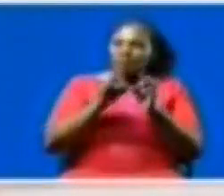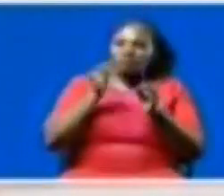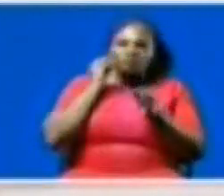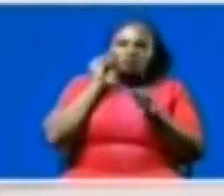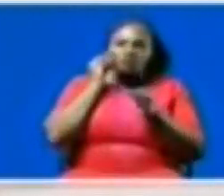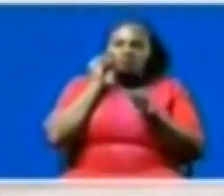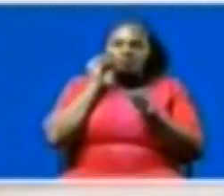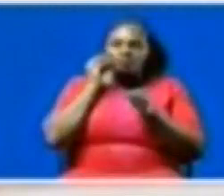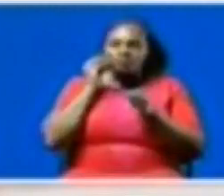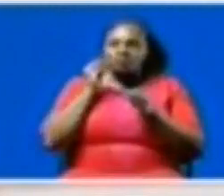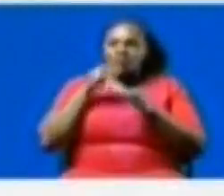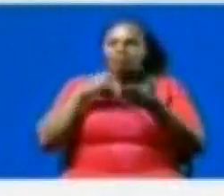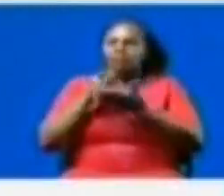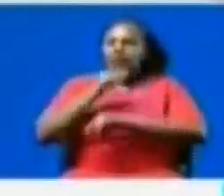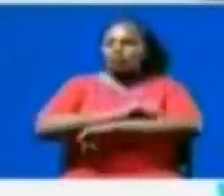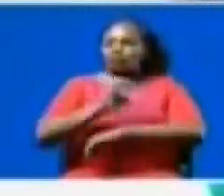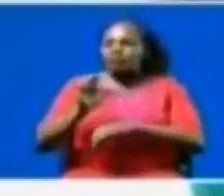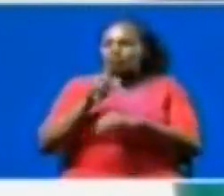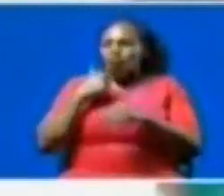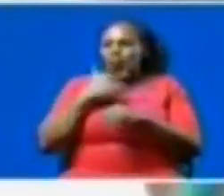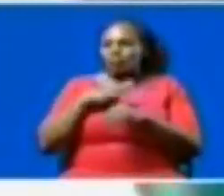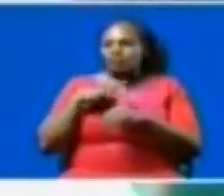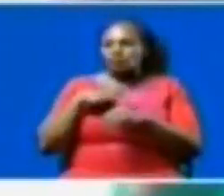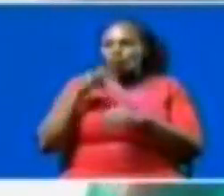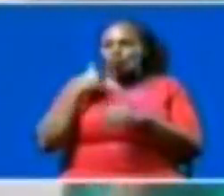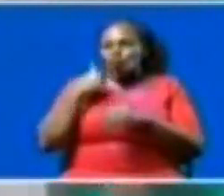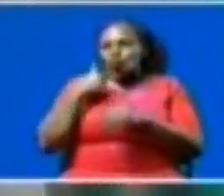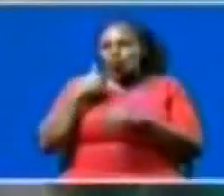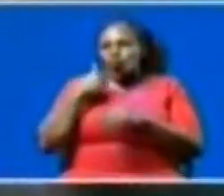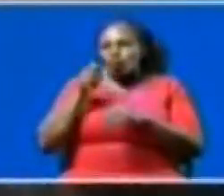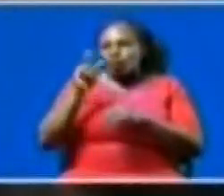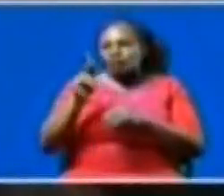homeless family into your home, paying school fees for someone who's not okay. Yeah.